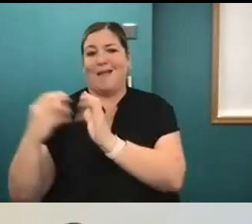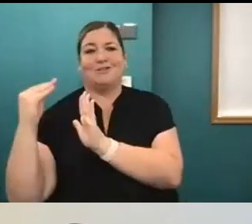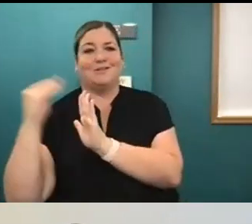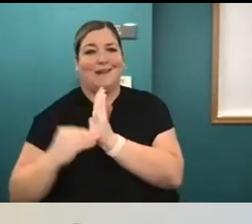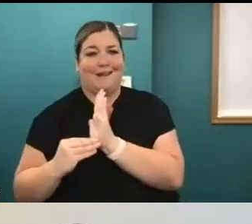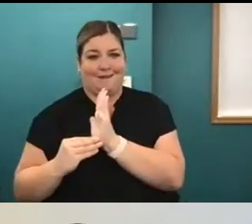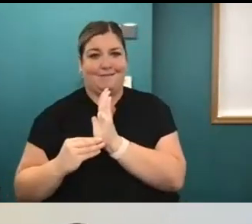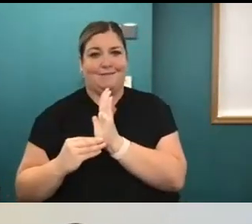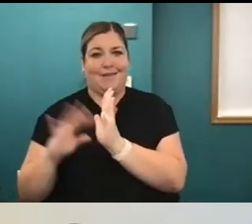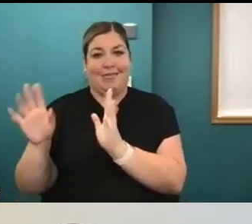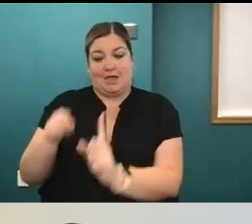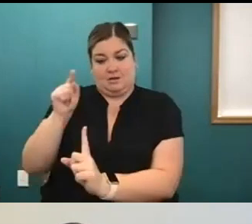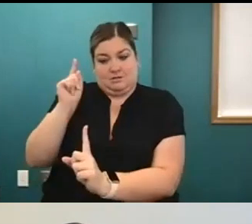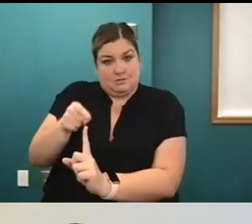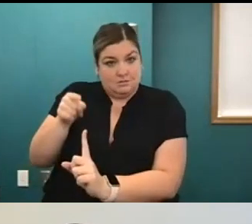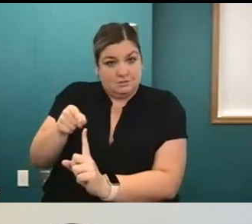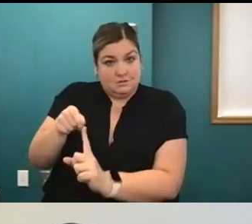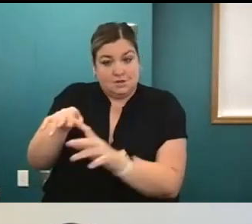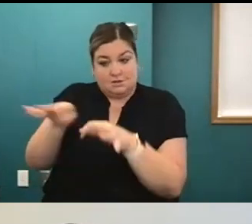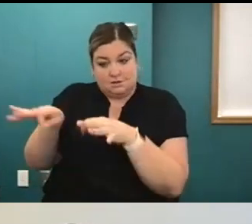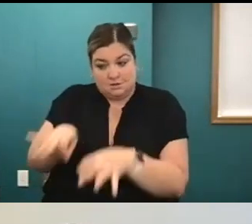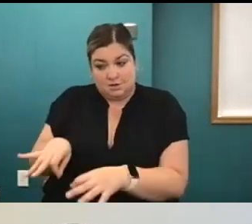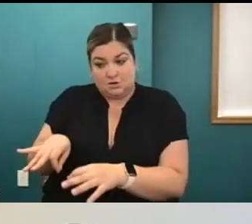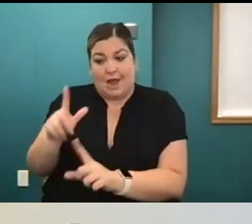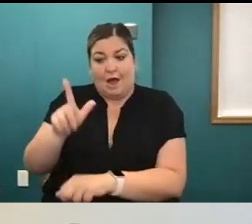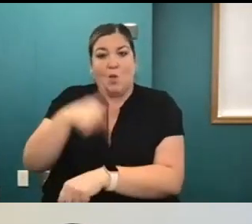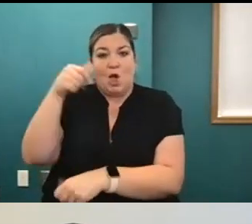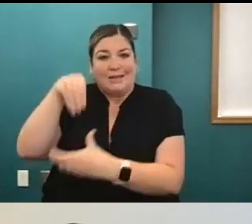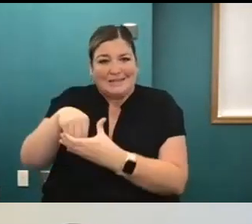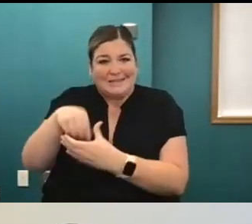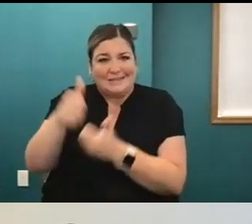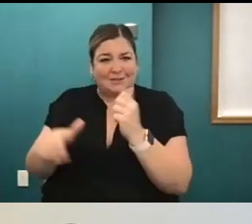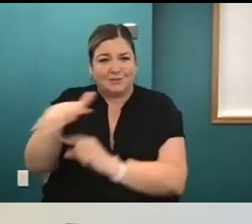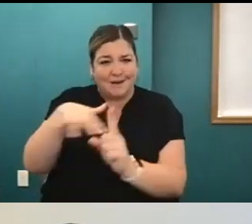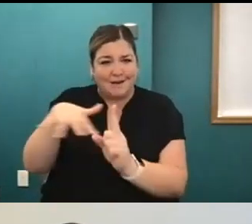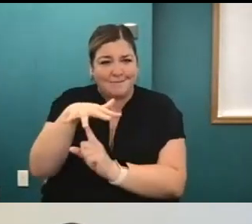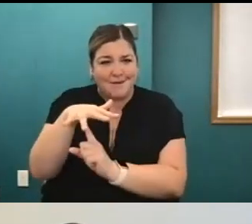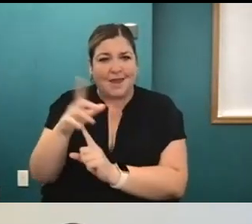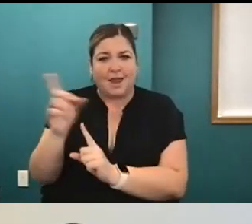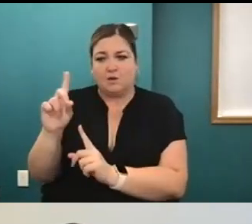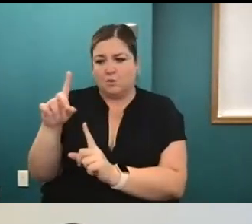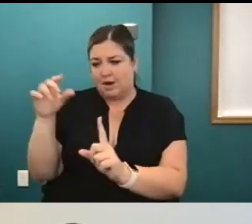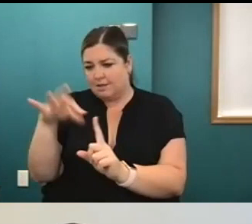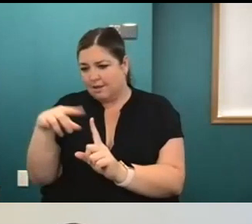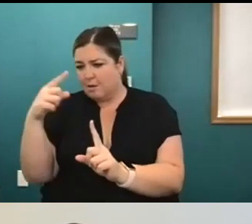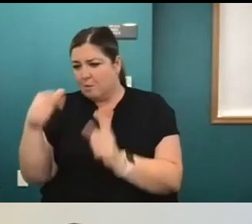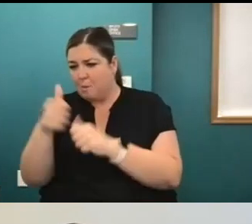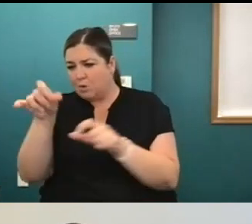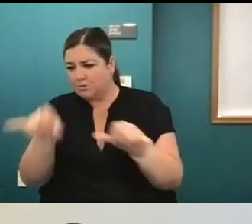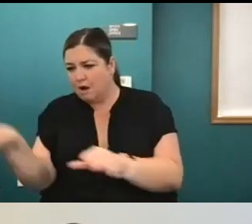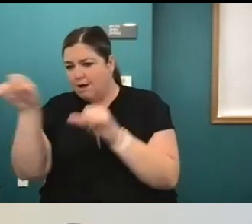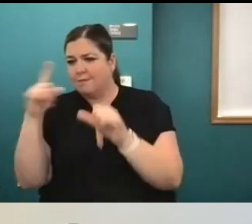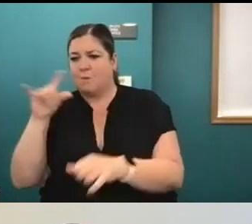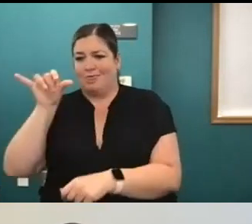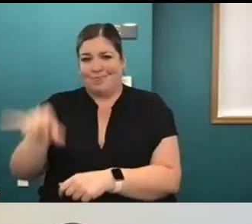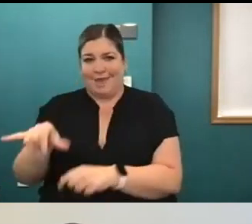the specificity of how long they're in each of those environments and what environments it's picking up to be the most common that child's in are